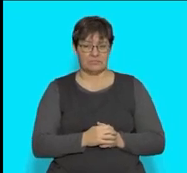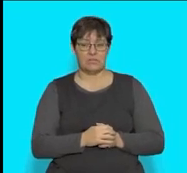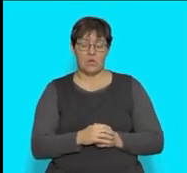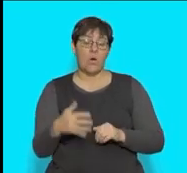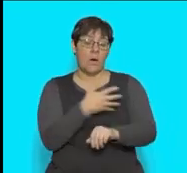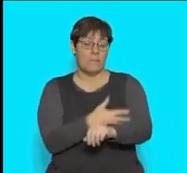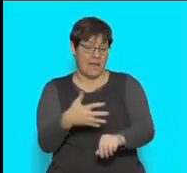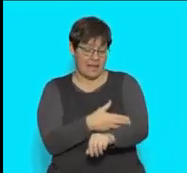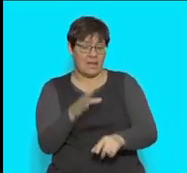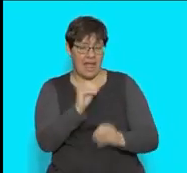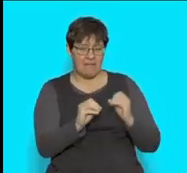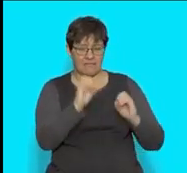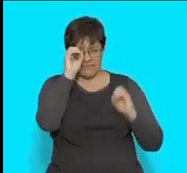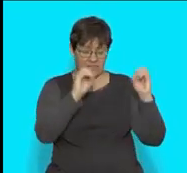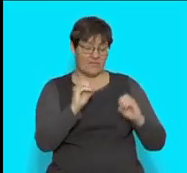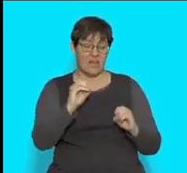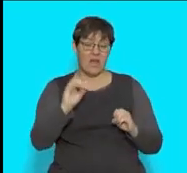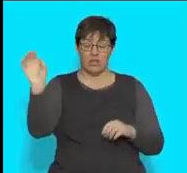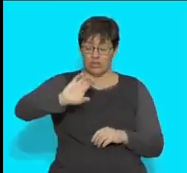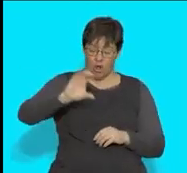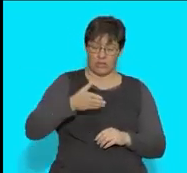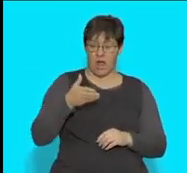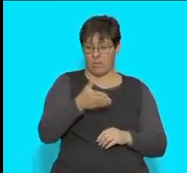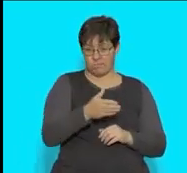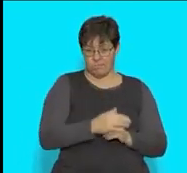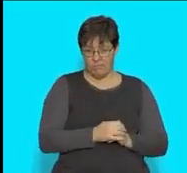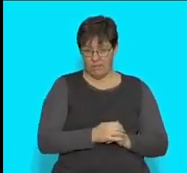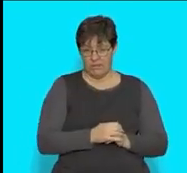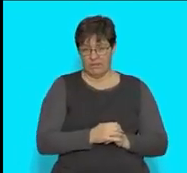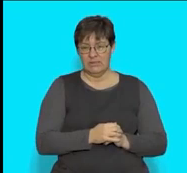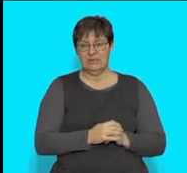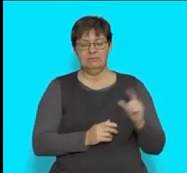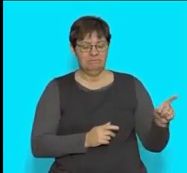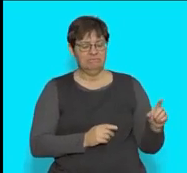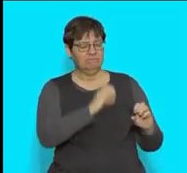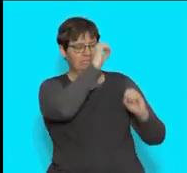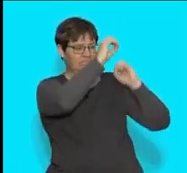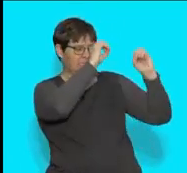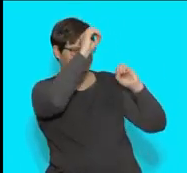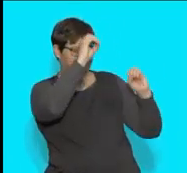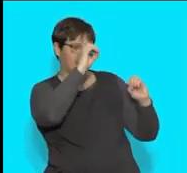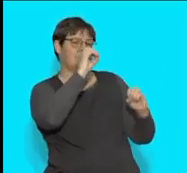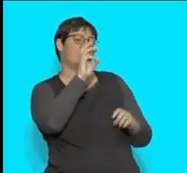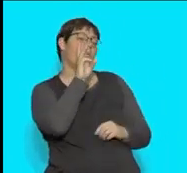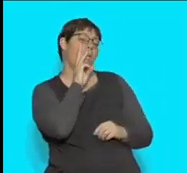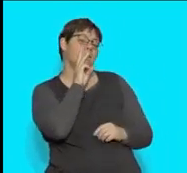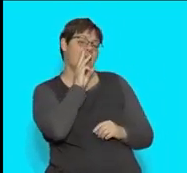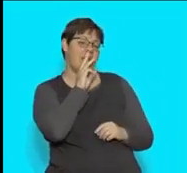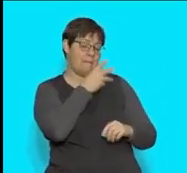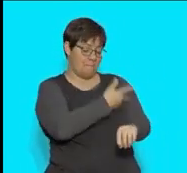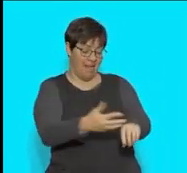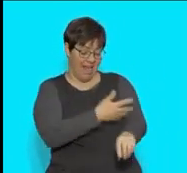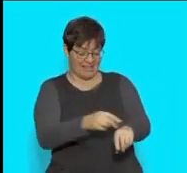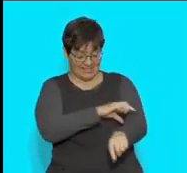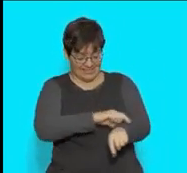your blood, we've got a lot of salt. Here is water surrounding the blood. Where